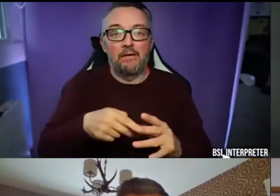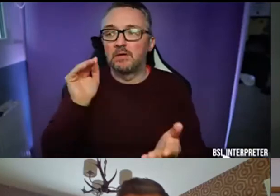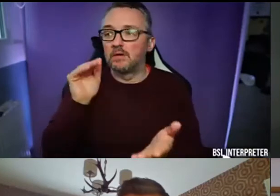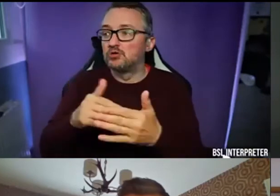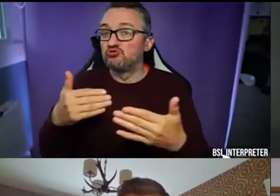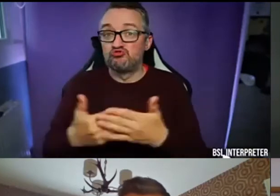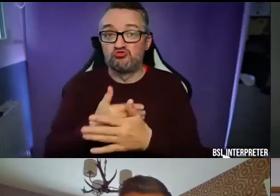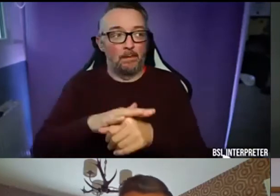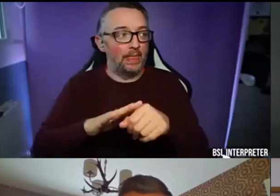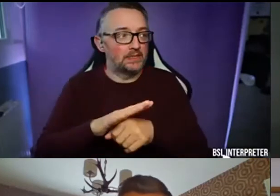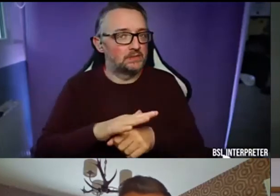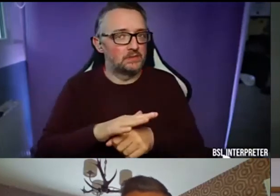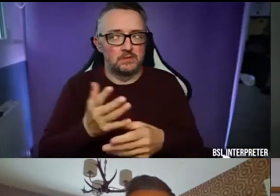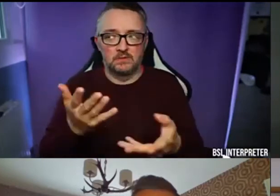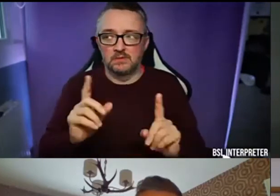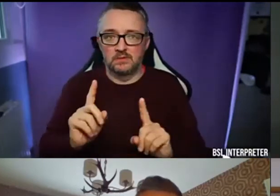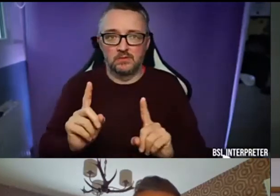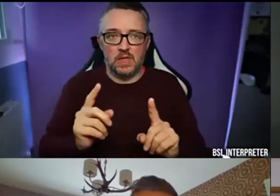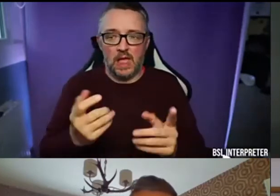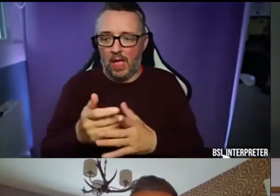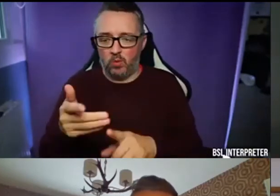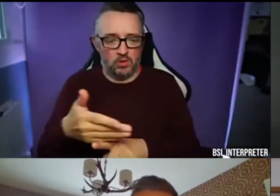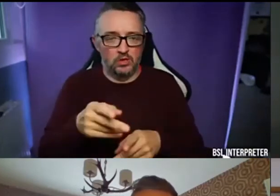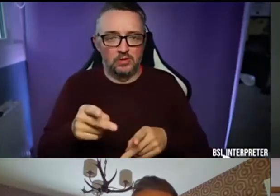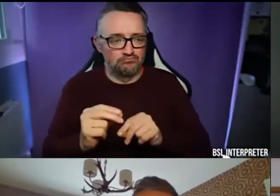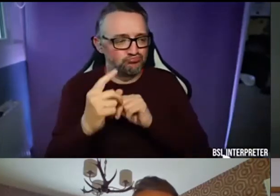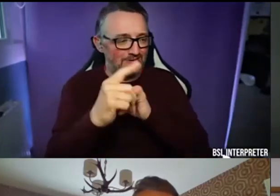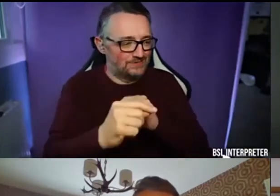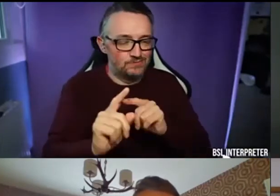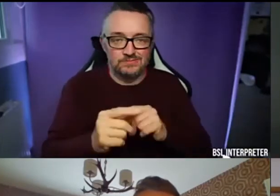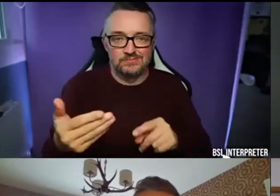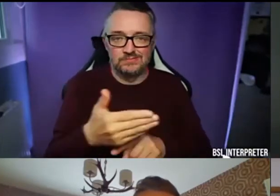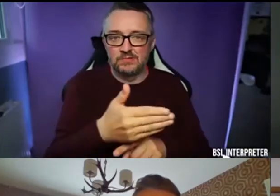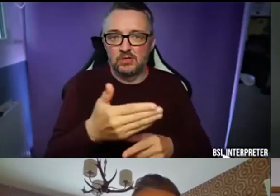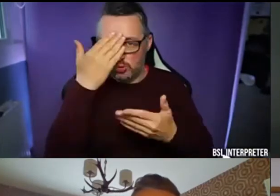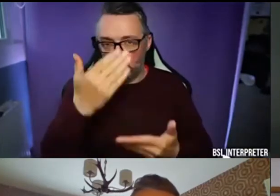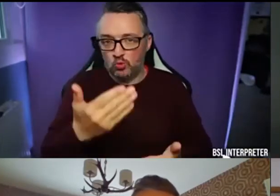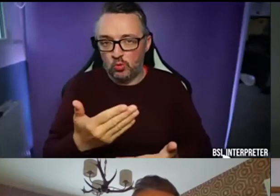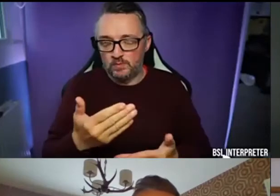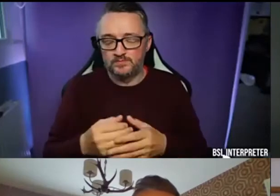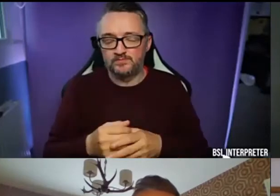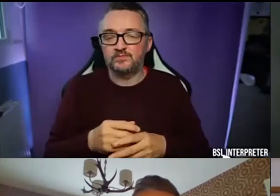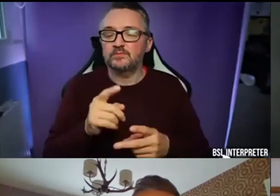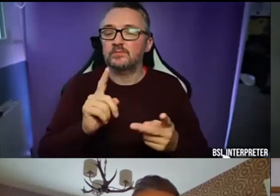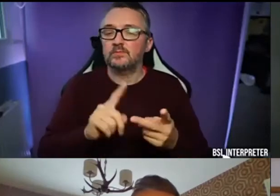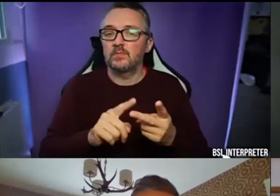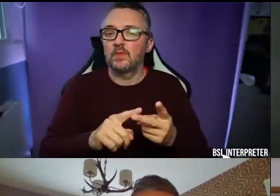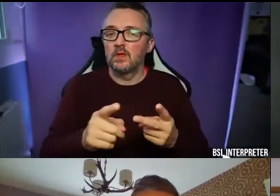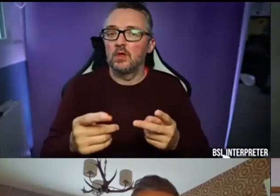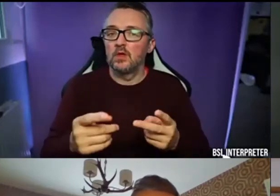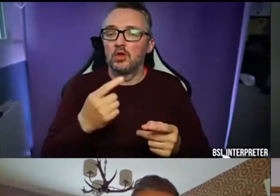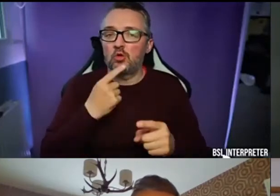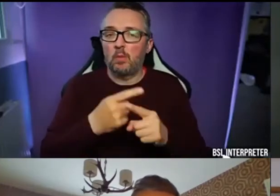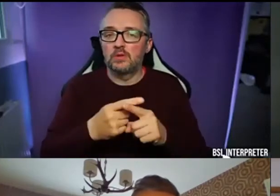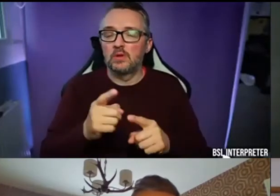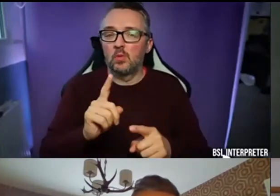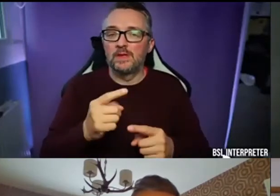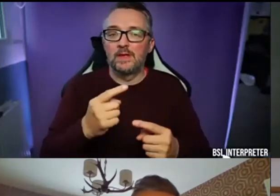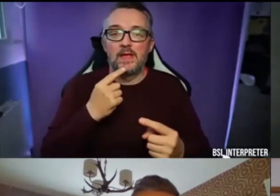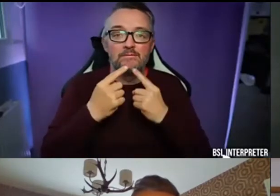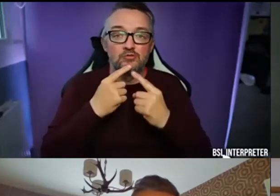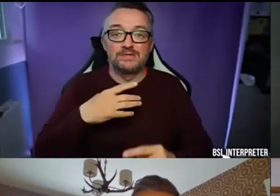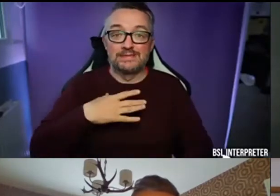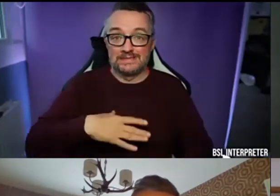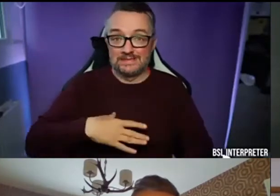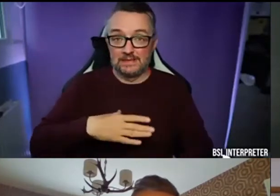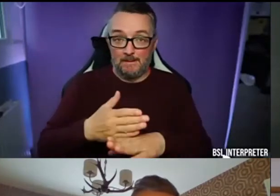bit of extra information to get you through that connection. We had an interesting chat about the different types of information that we need before and during a